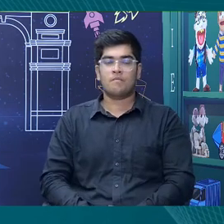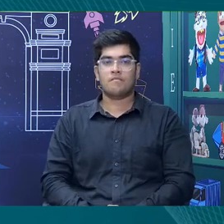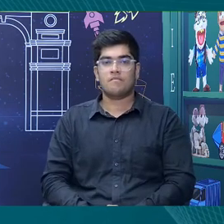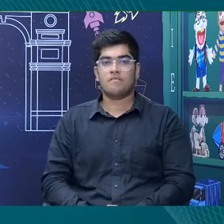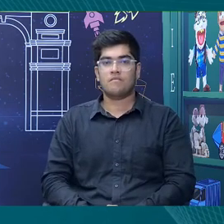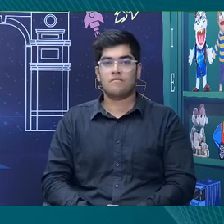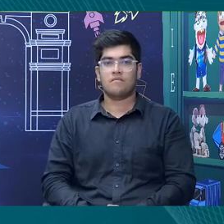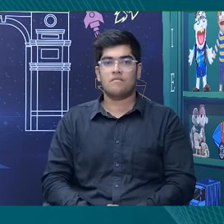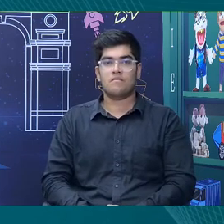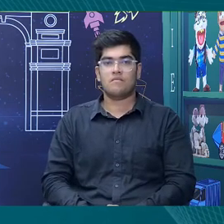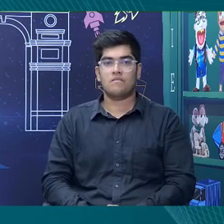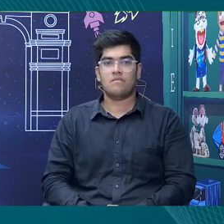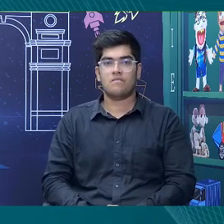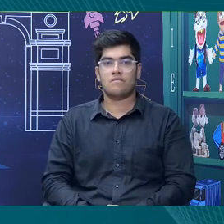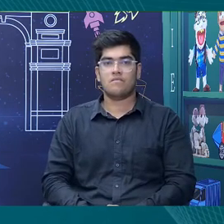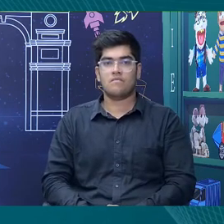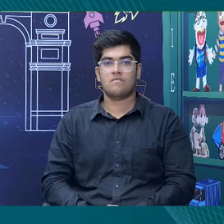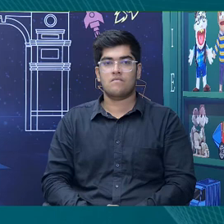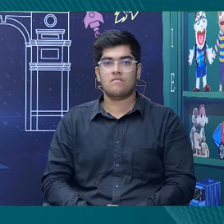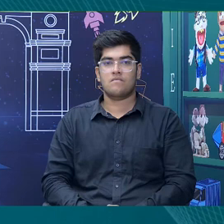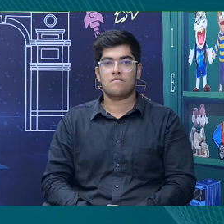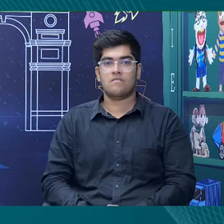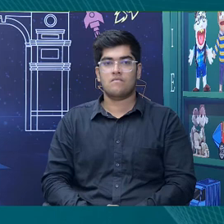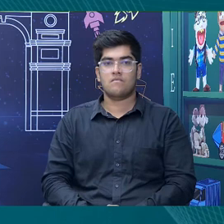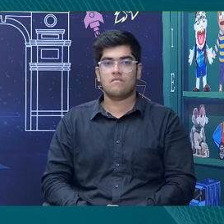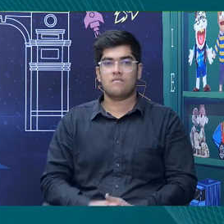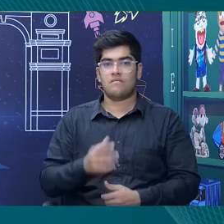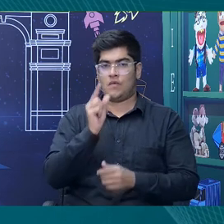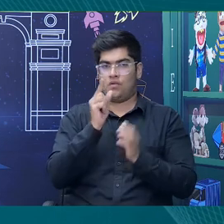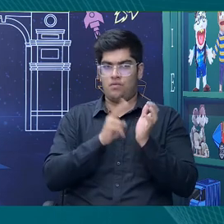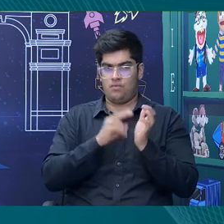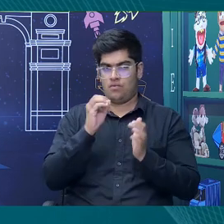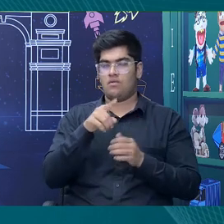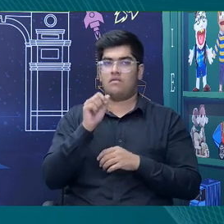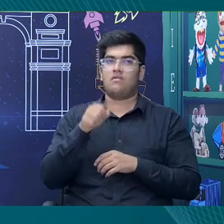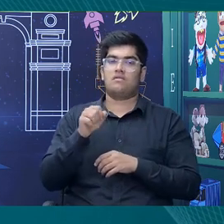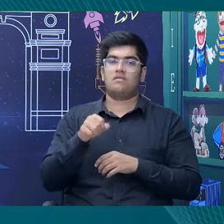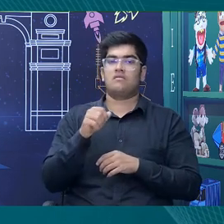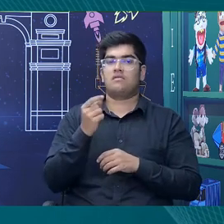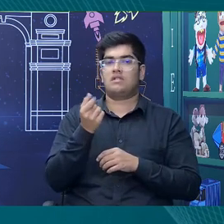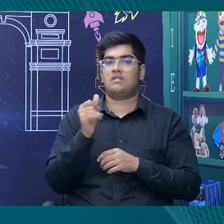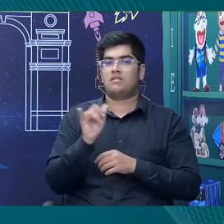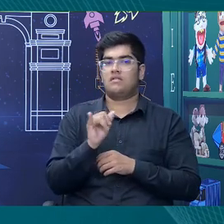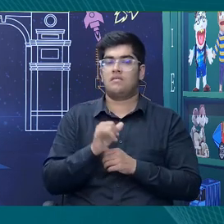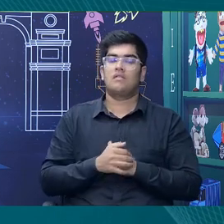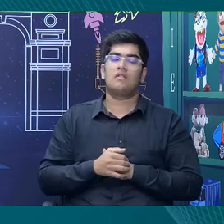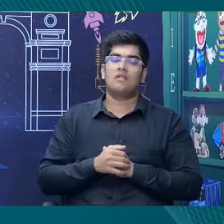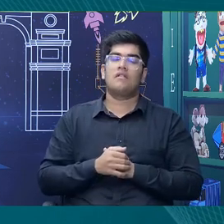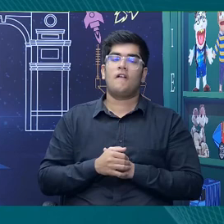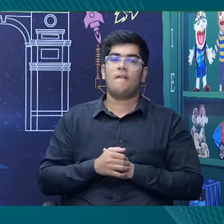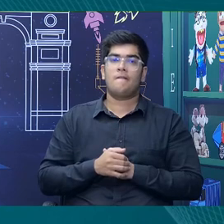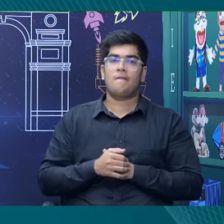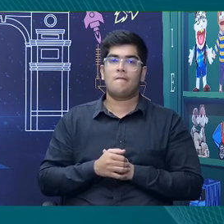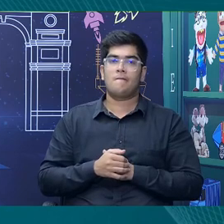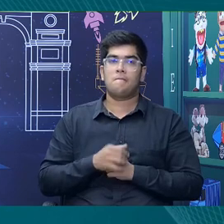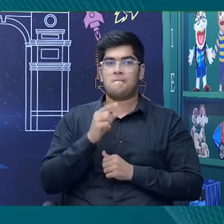A Uno card, something like that? Something like a Uno card, yes. Yeah. Okay. So, the next morning,